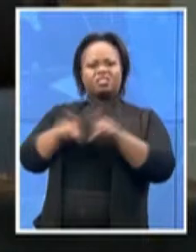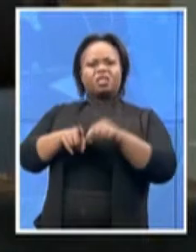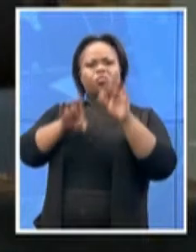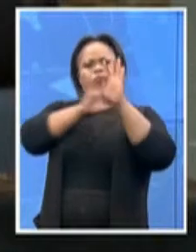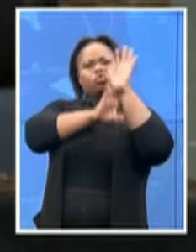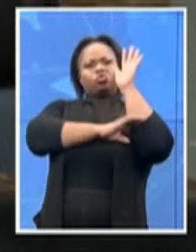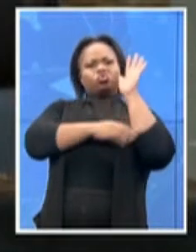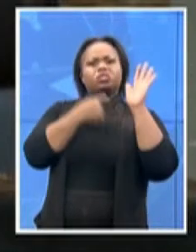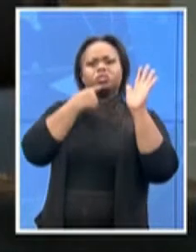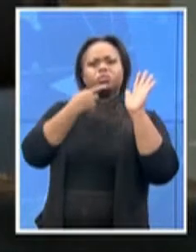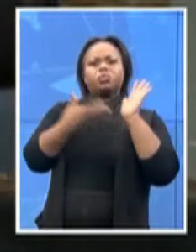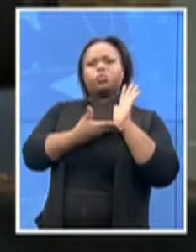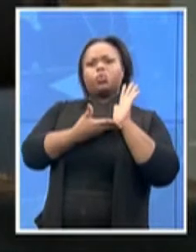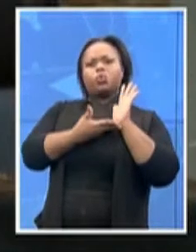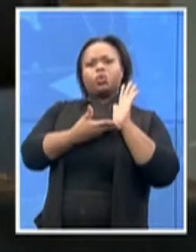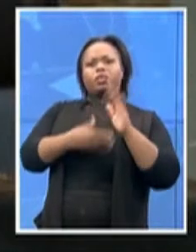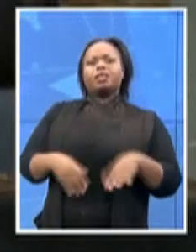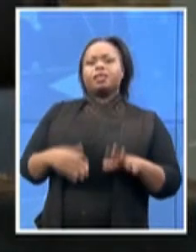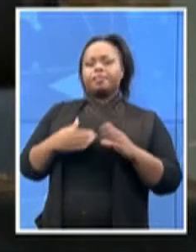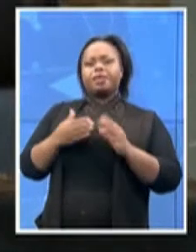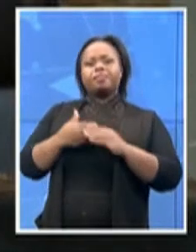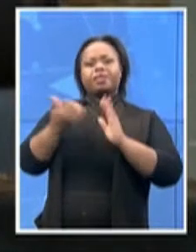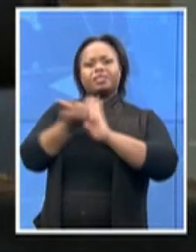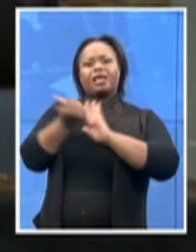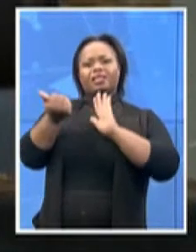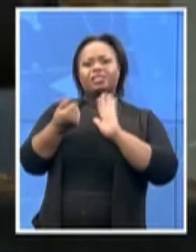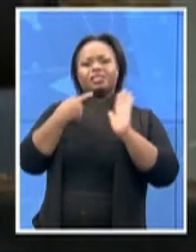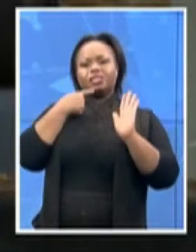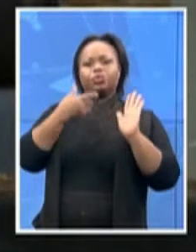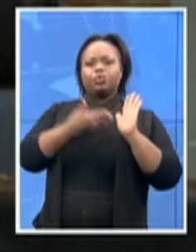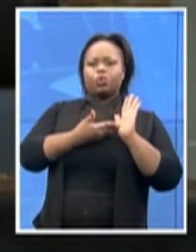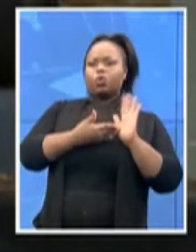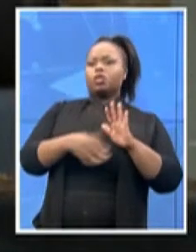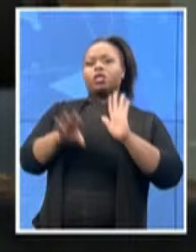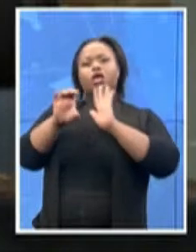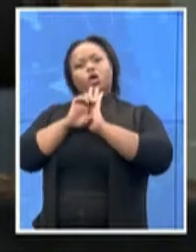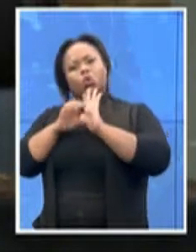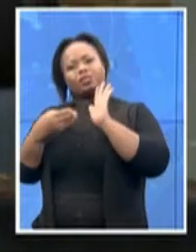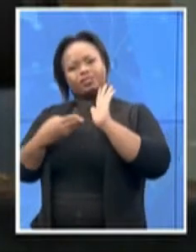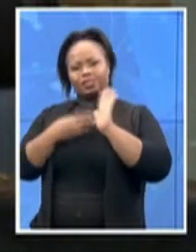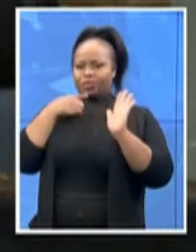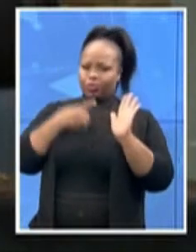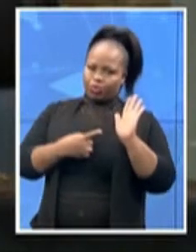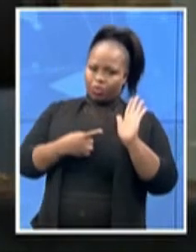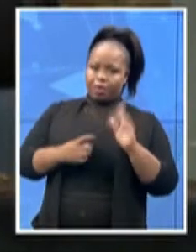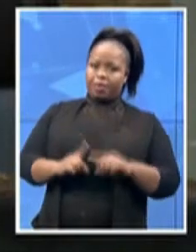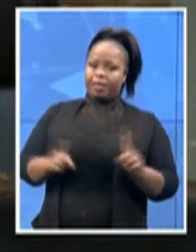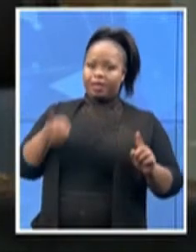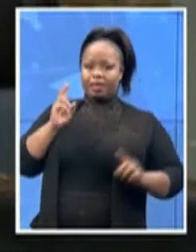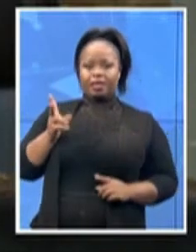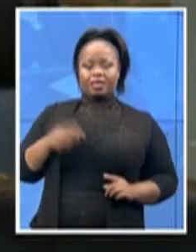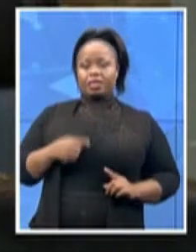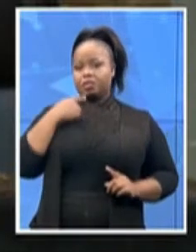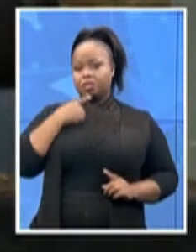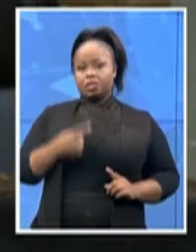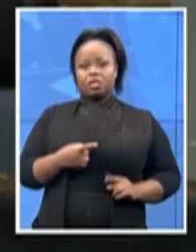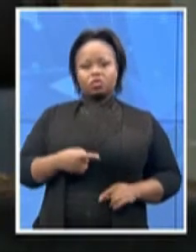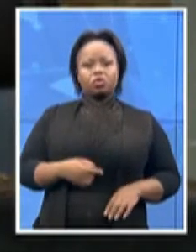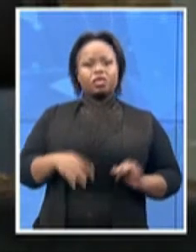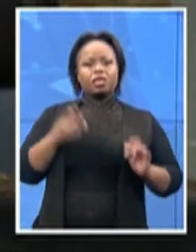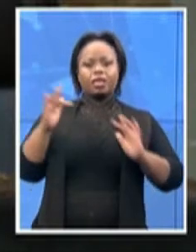and the Code. He further holds that the emails which the President effectively admits are